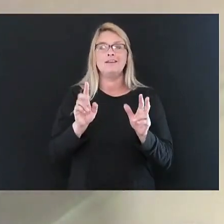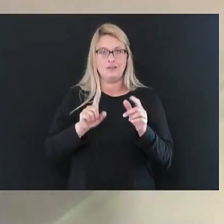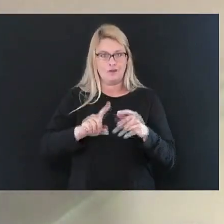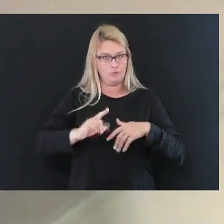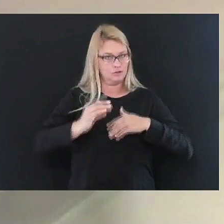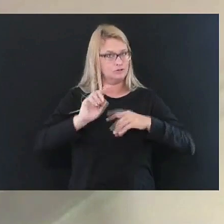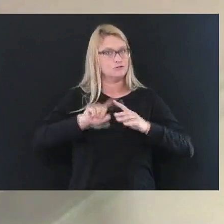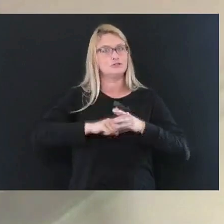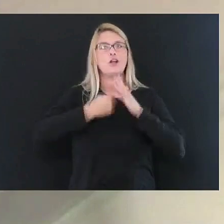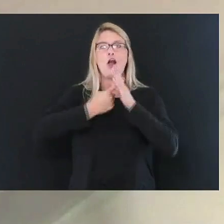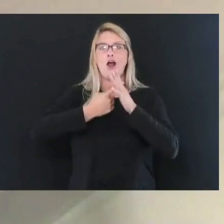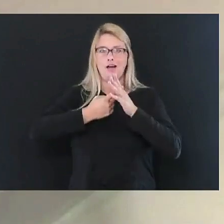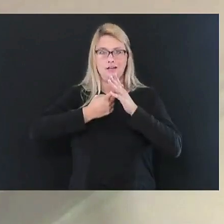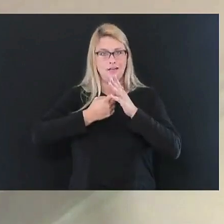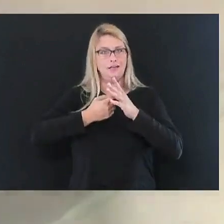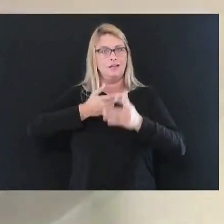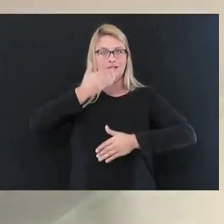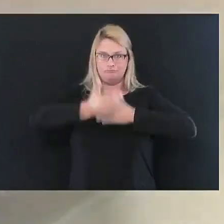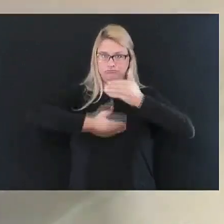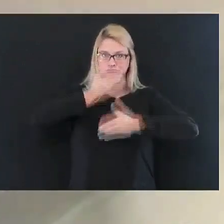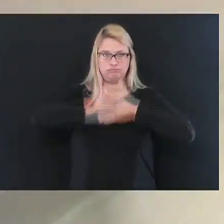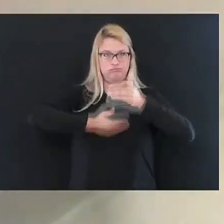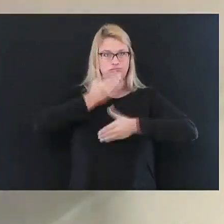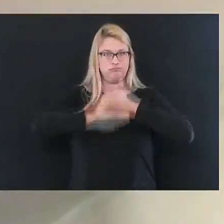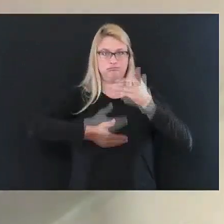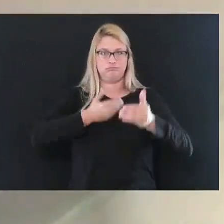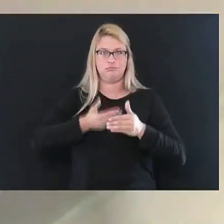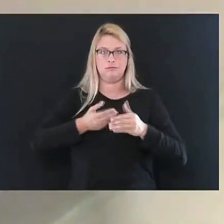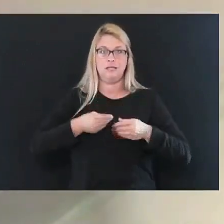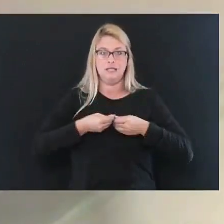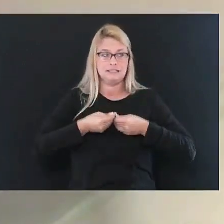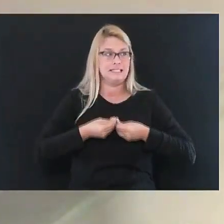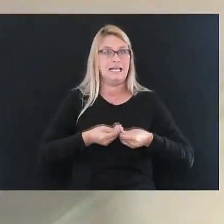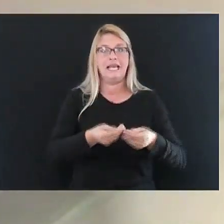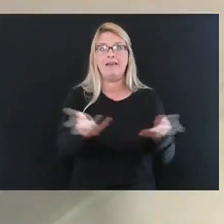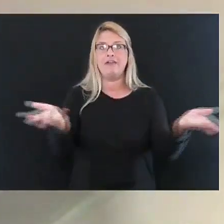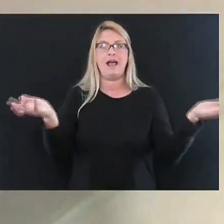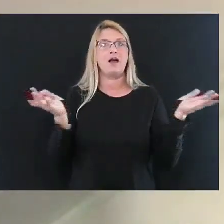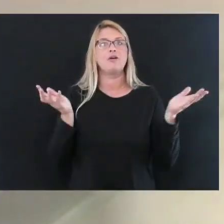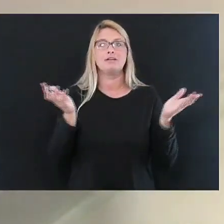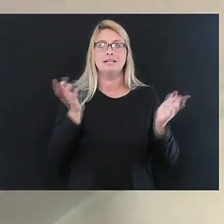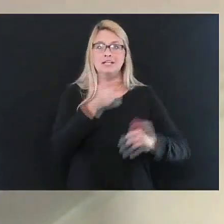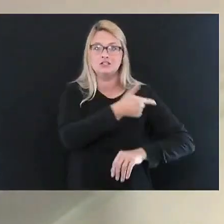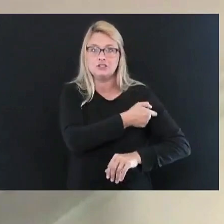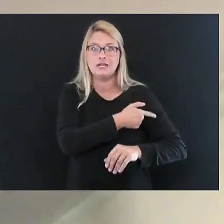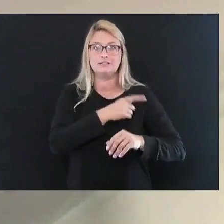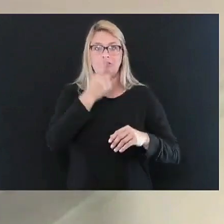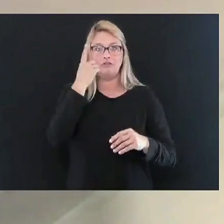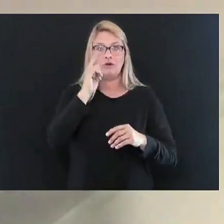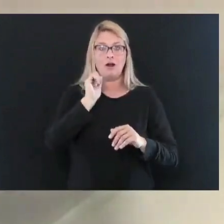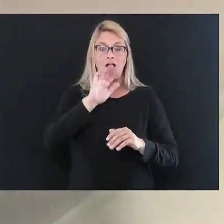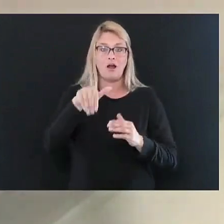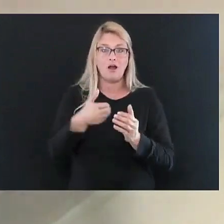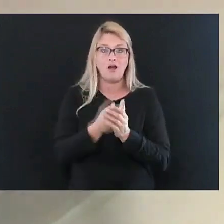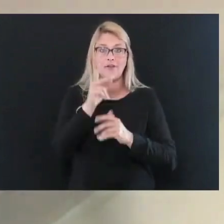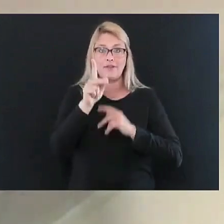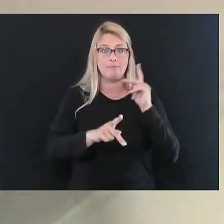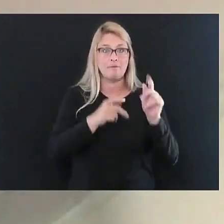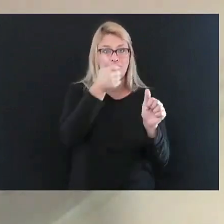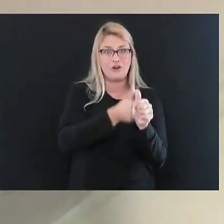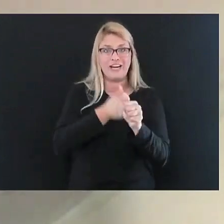that distribution cycle so that we can very rapidly not only acquire all of those doses for